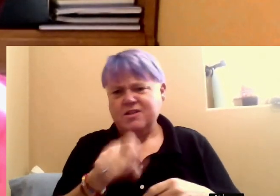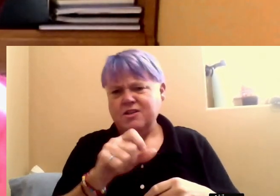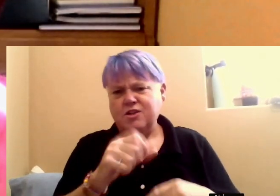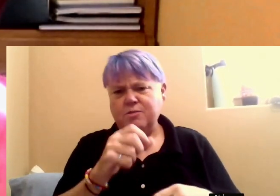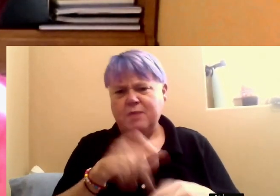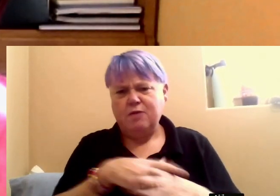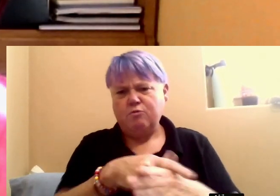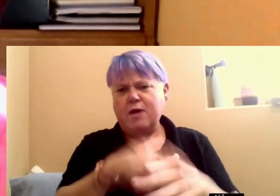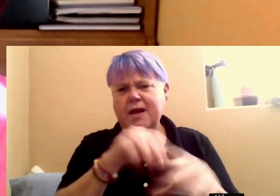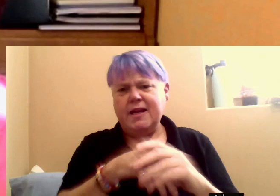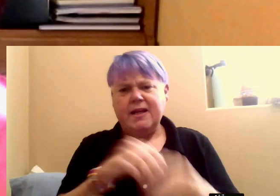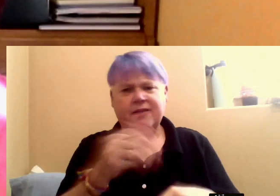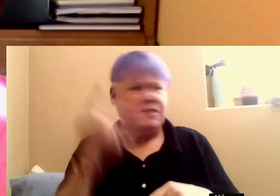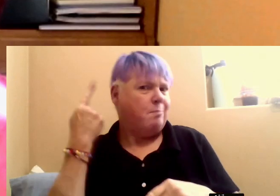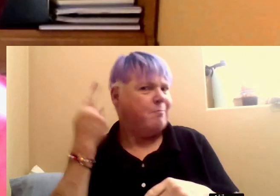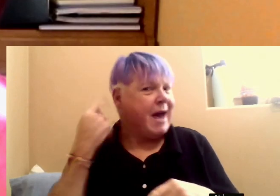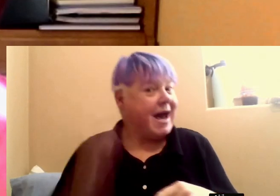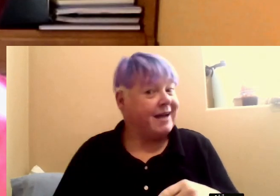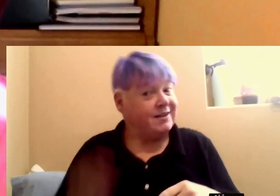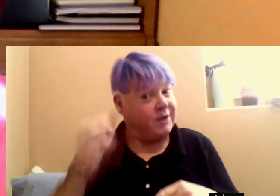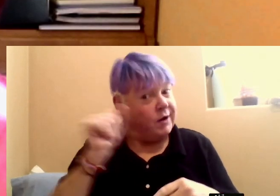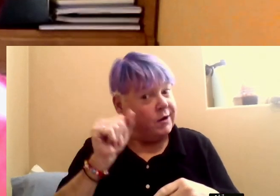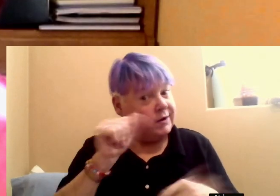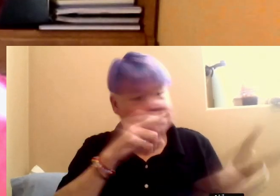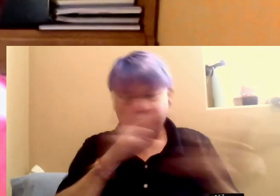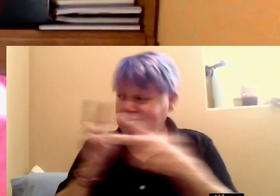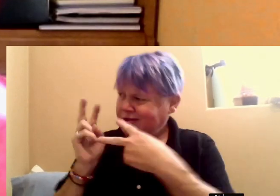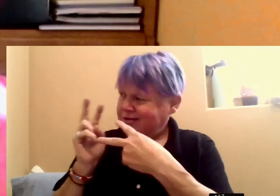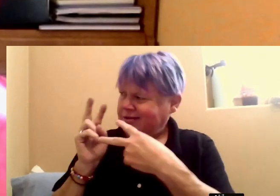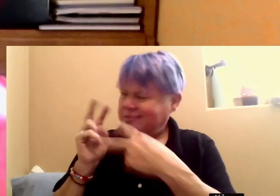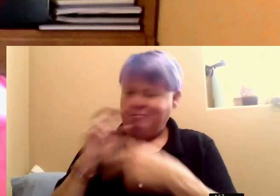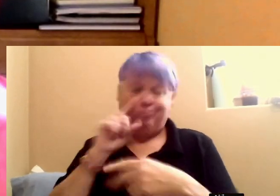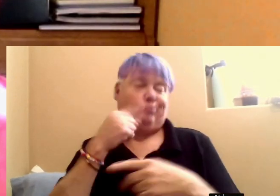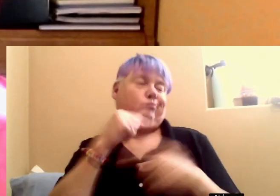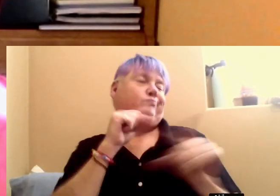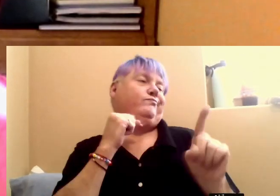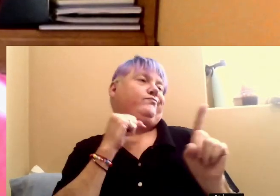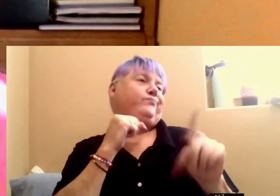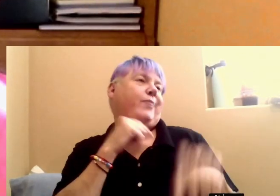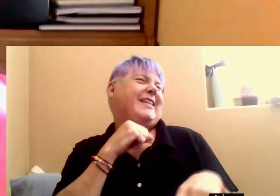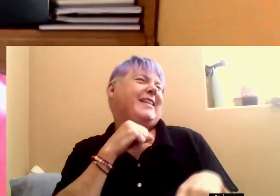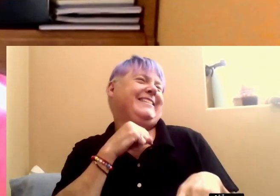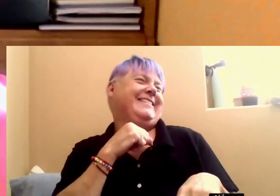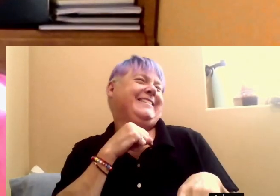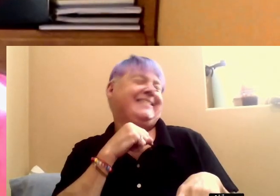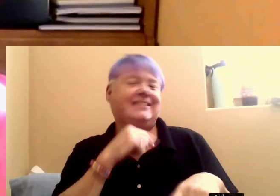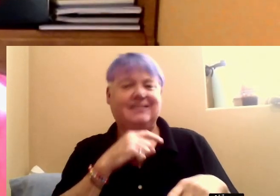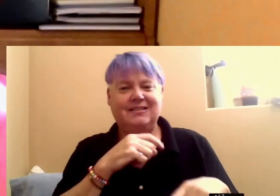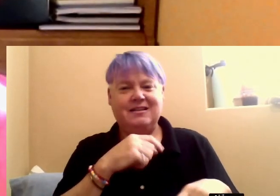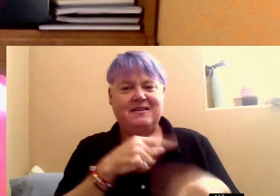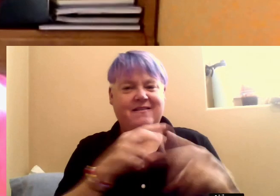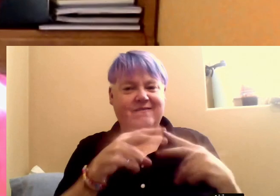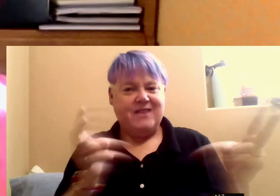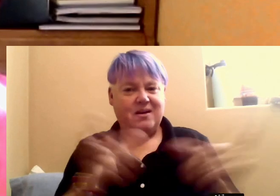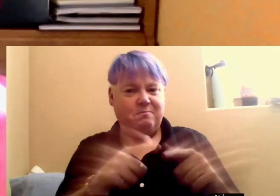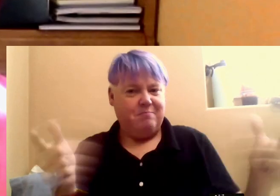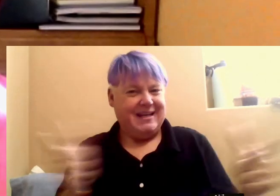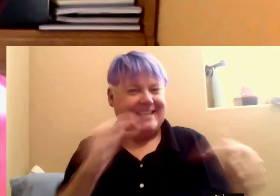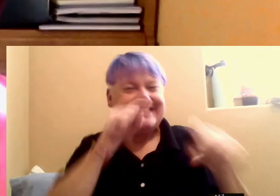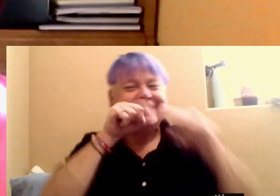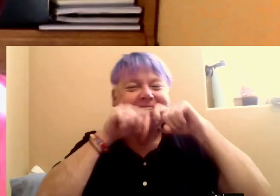dog? He turns his head, curls one lip to show me the teeth. A very big, very sharp